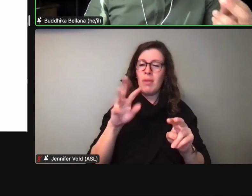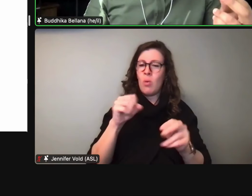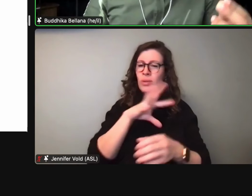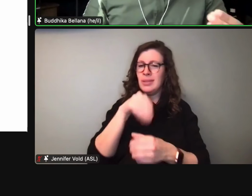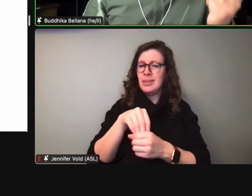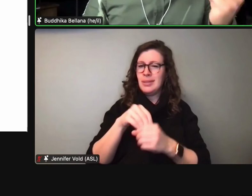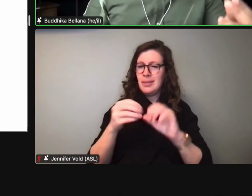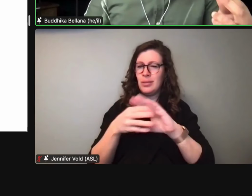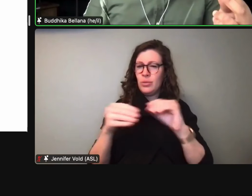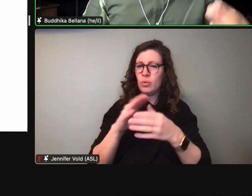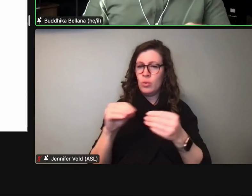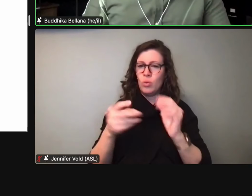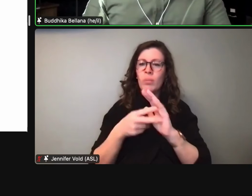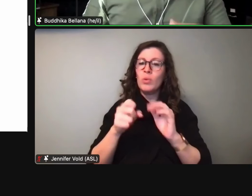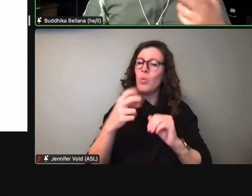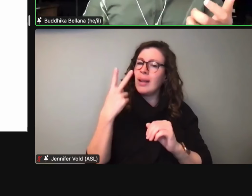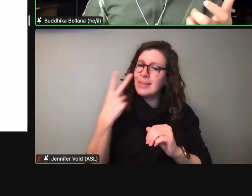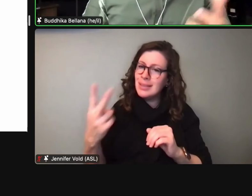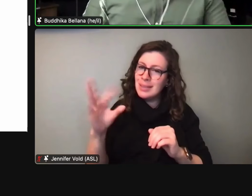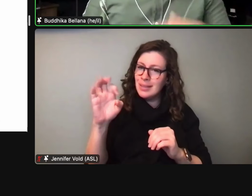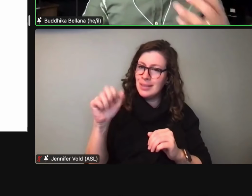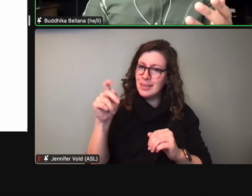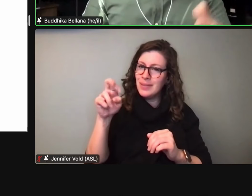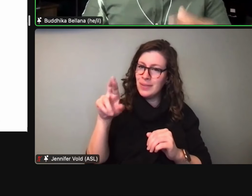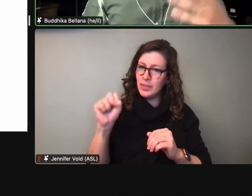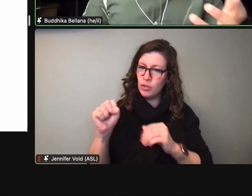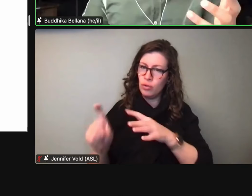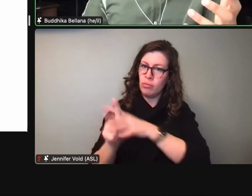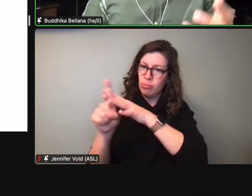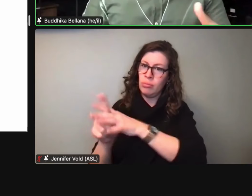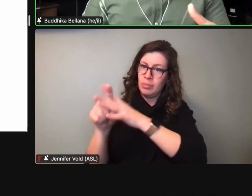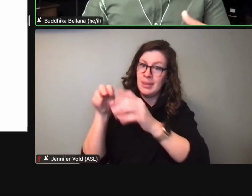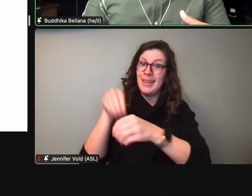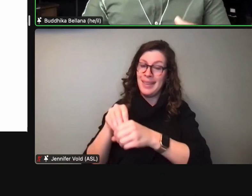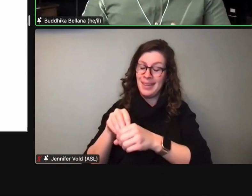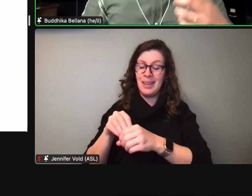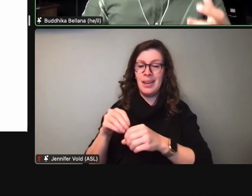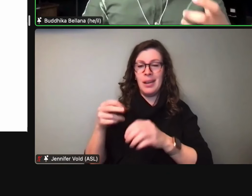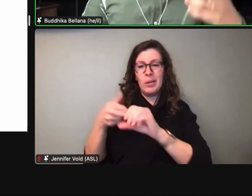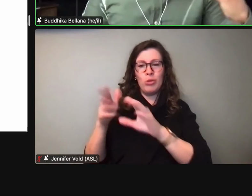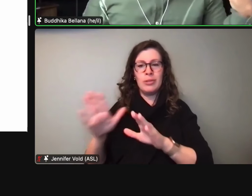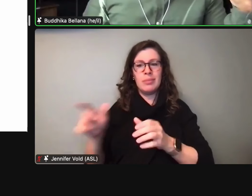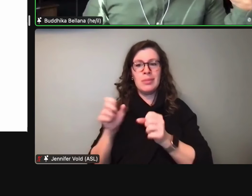of see these features occurring in free association,